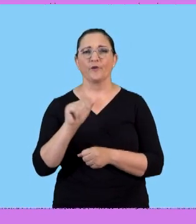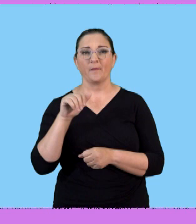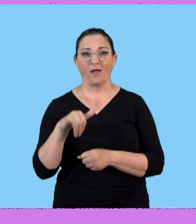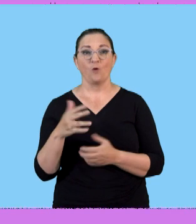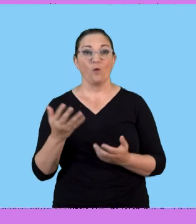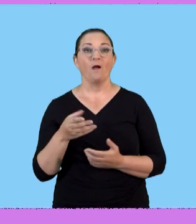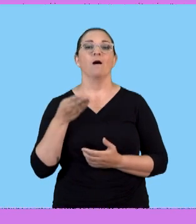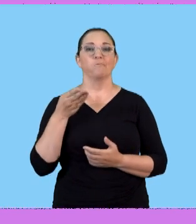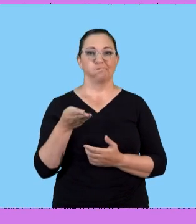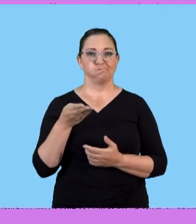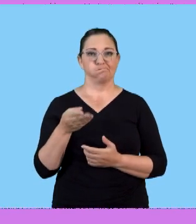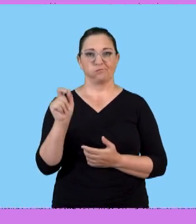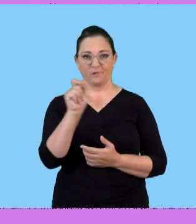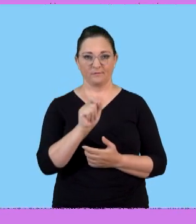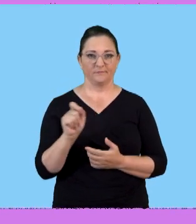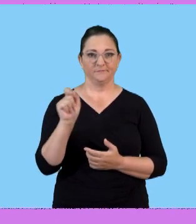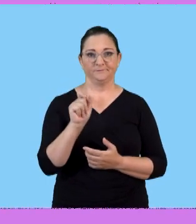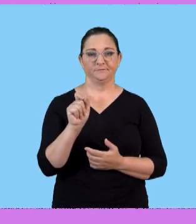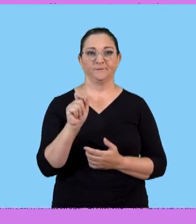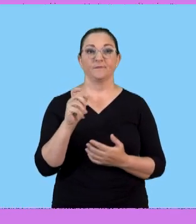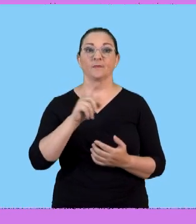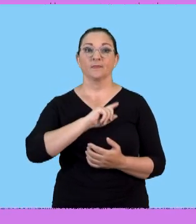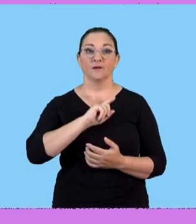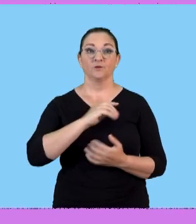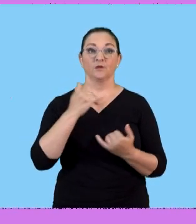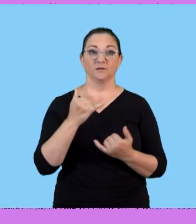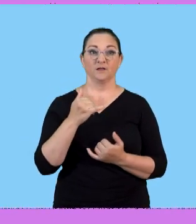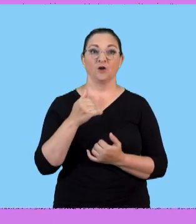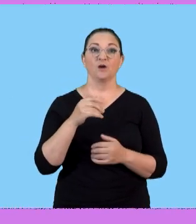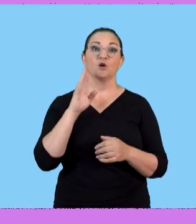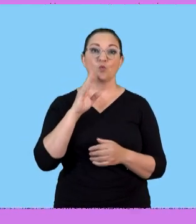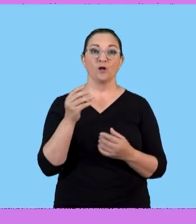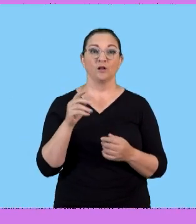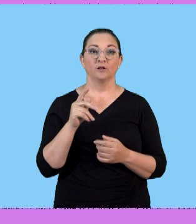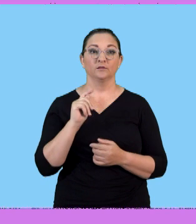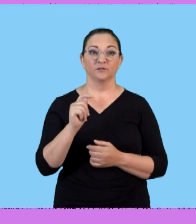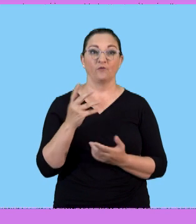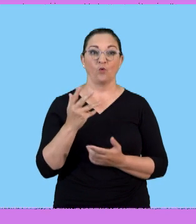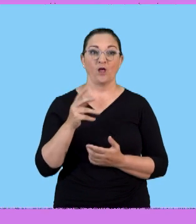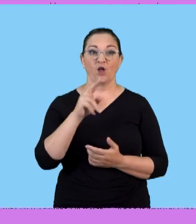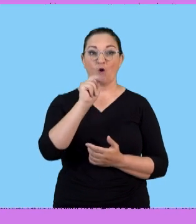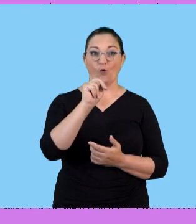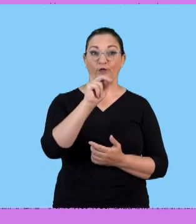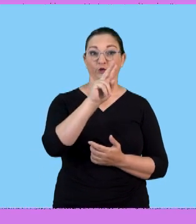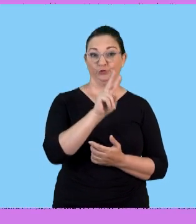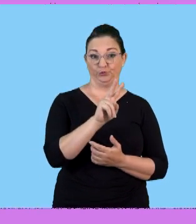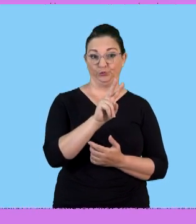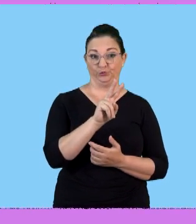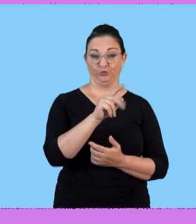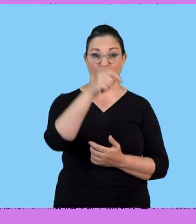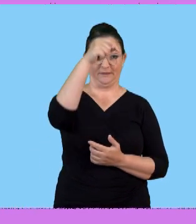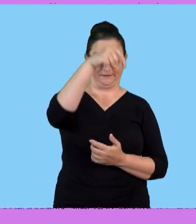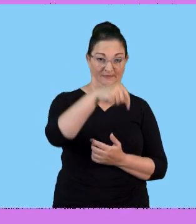there's Coffee Bay. We agree, so he will be coming here, on the N2. Right, so the question is,